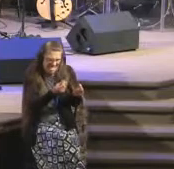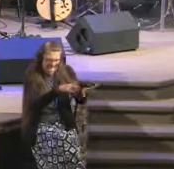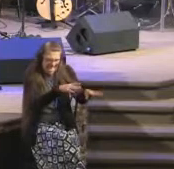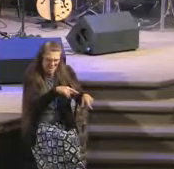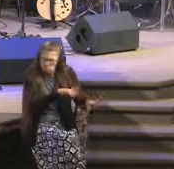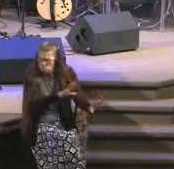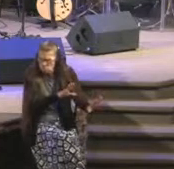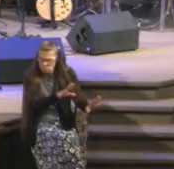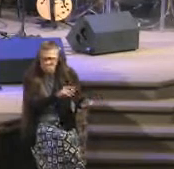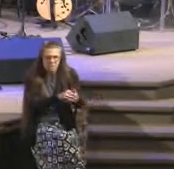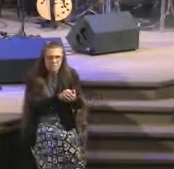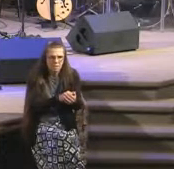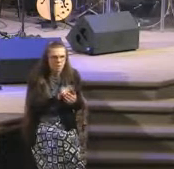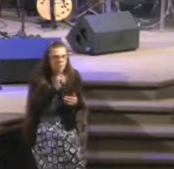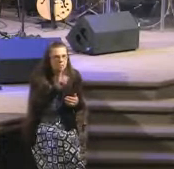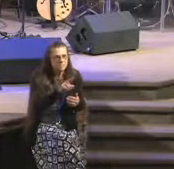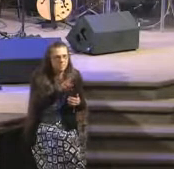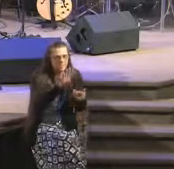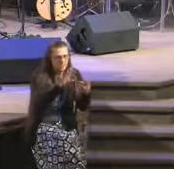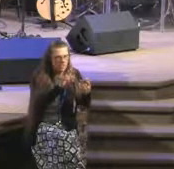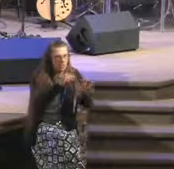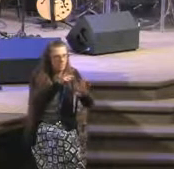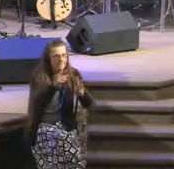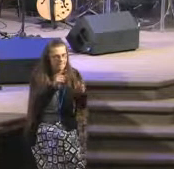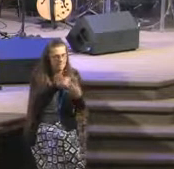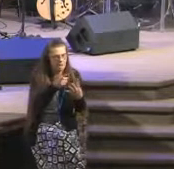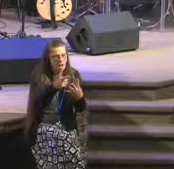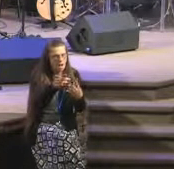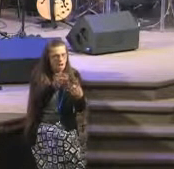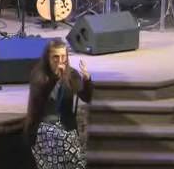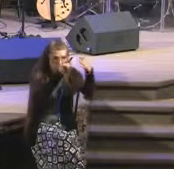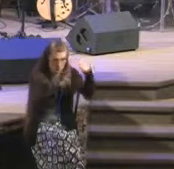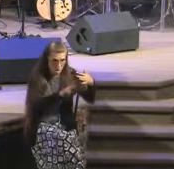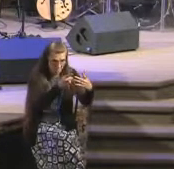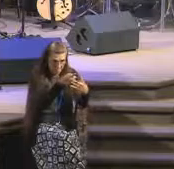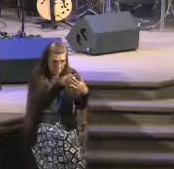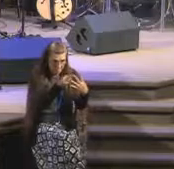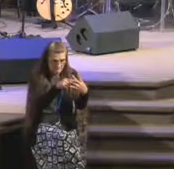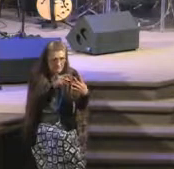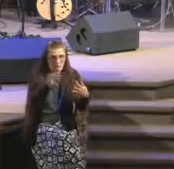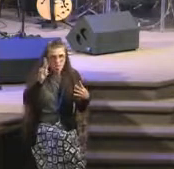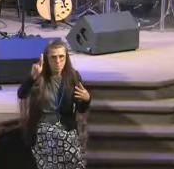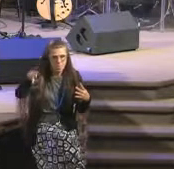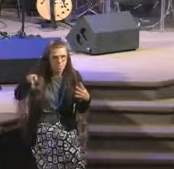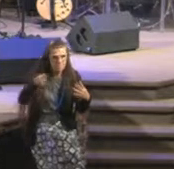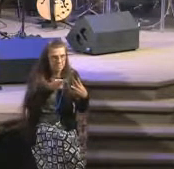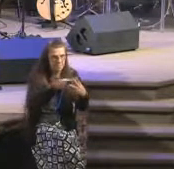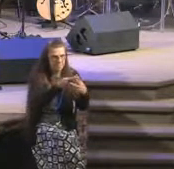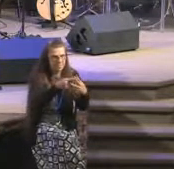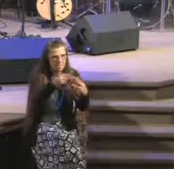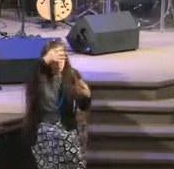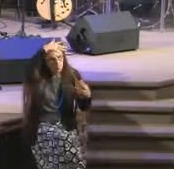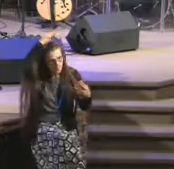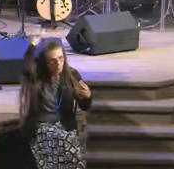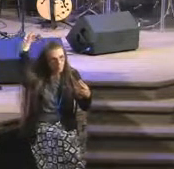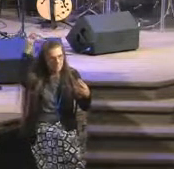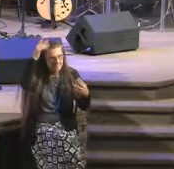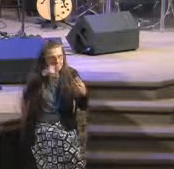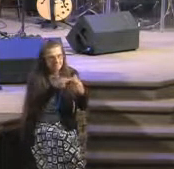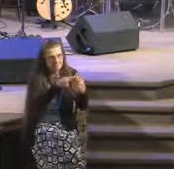chapter 22, there speaks of four different people groups: the prophets, the priests, the princes, and the